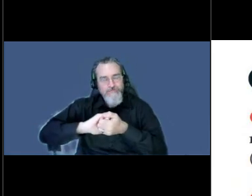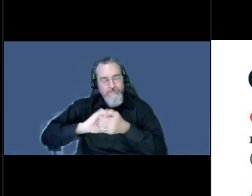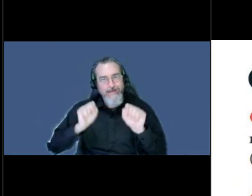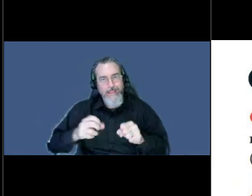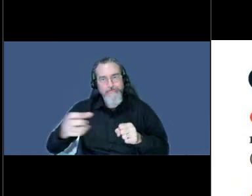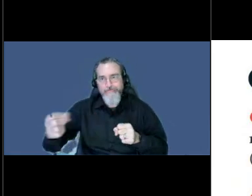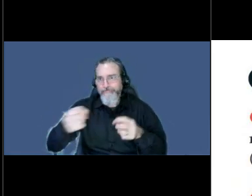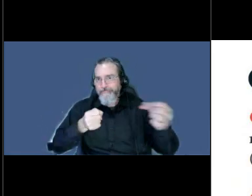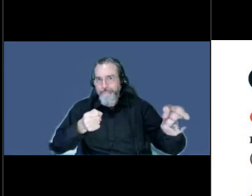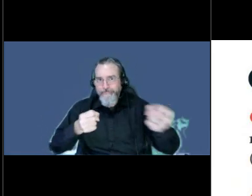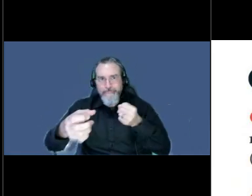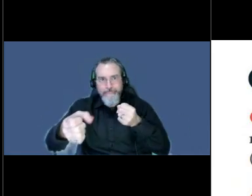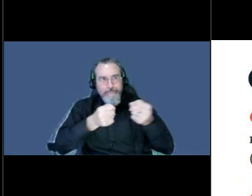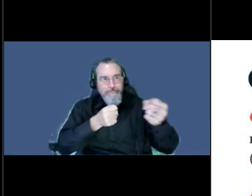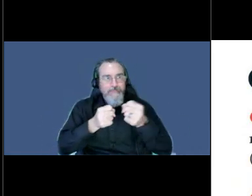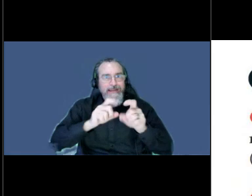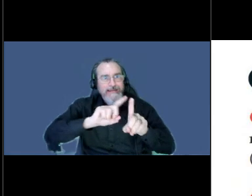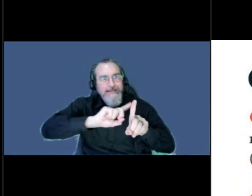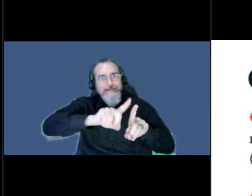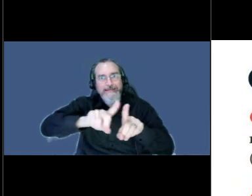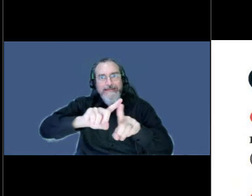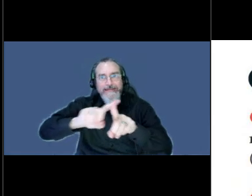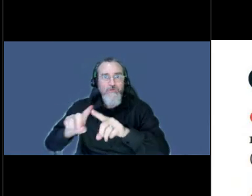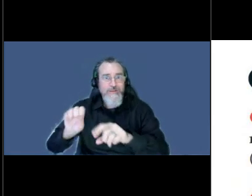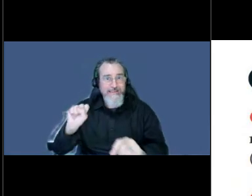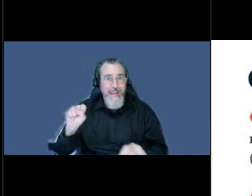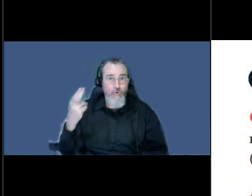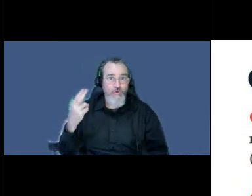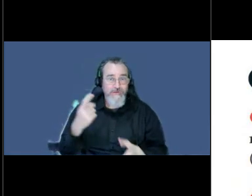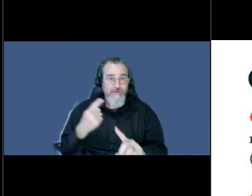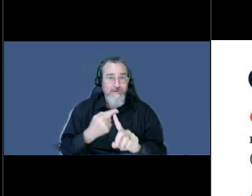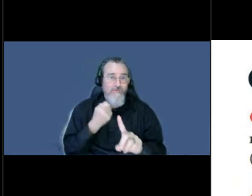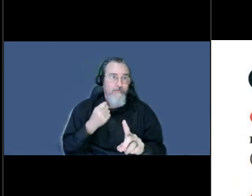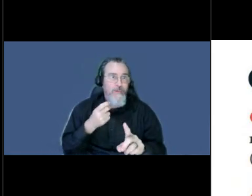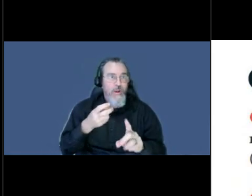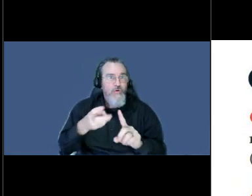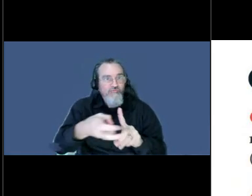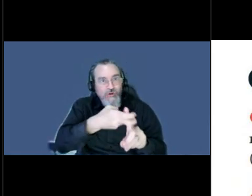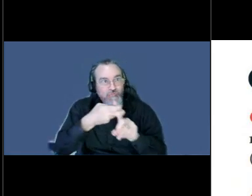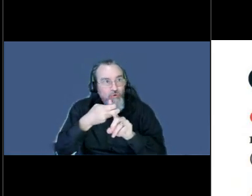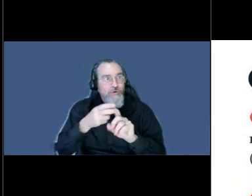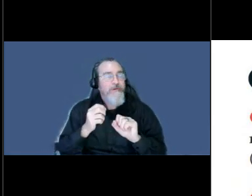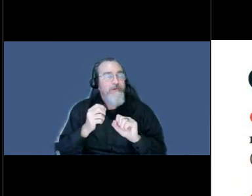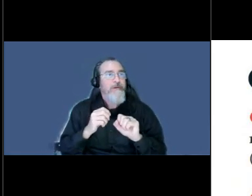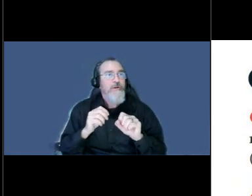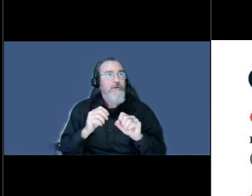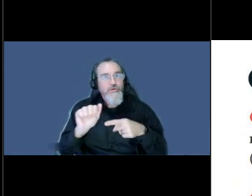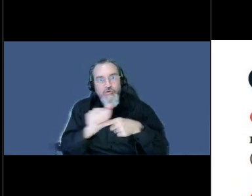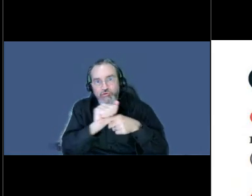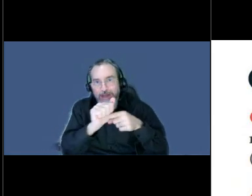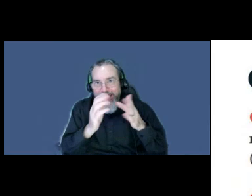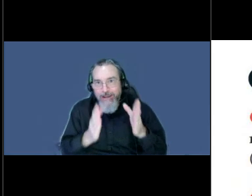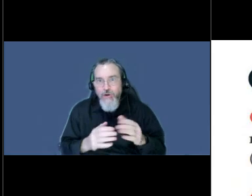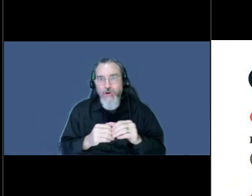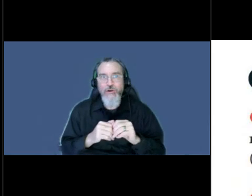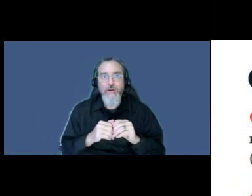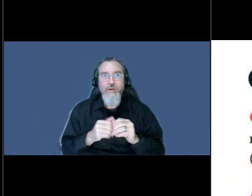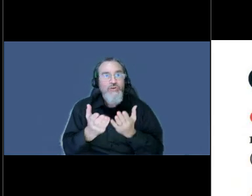of different stakeholders, from recruiters, trainers, wraparound service